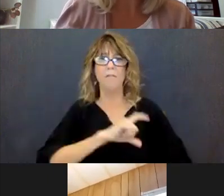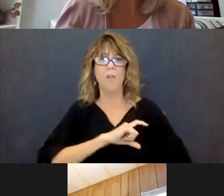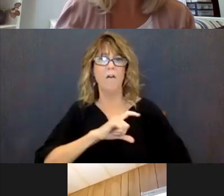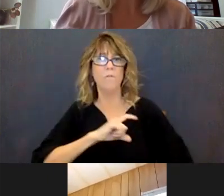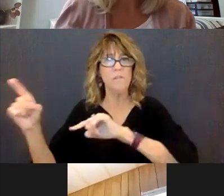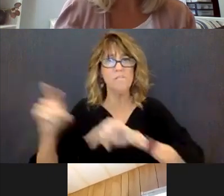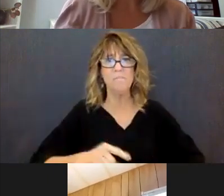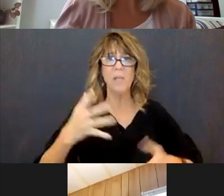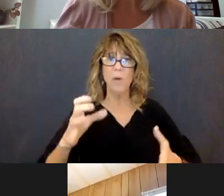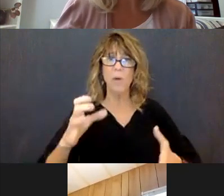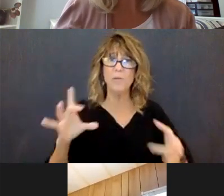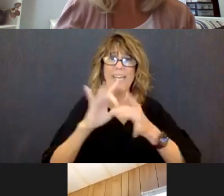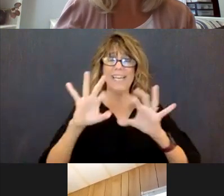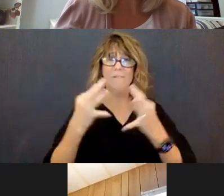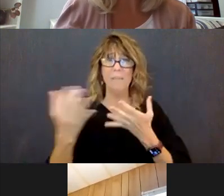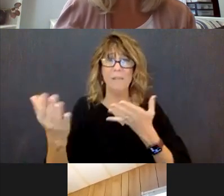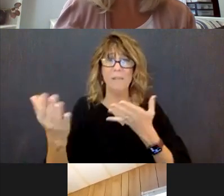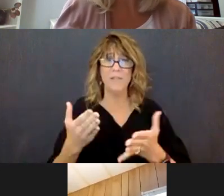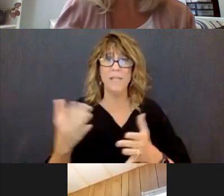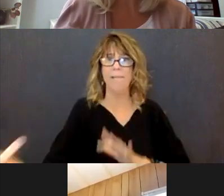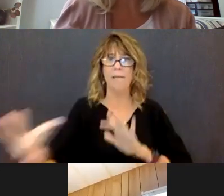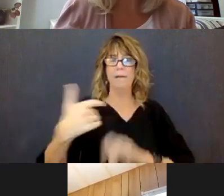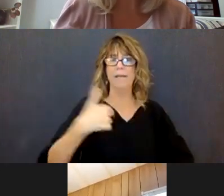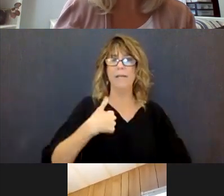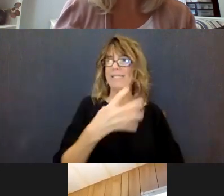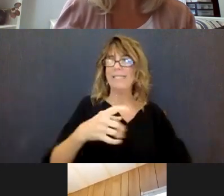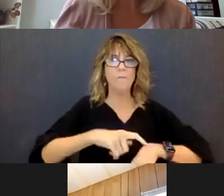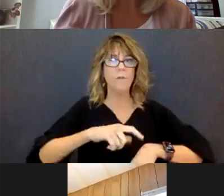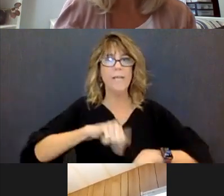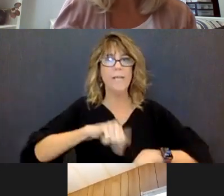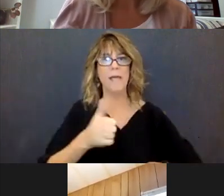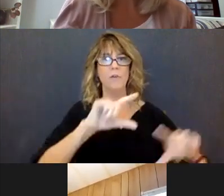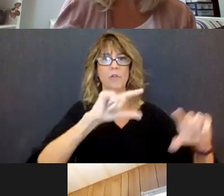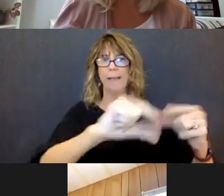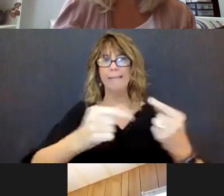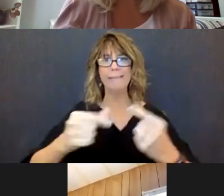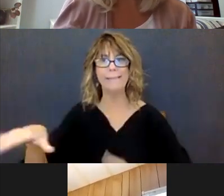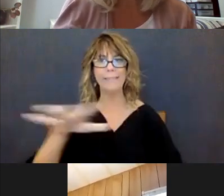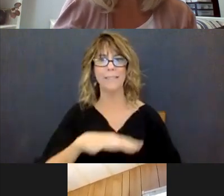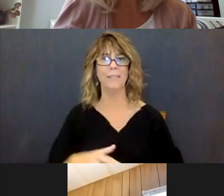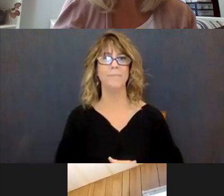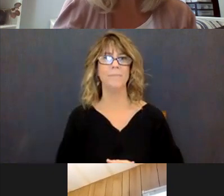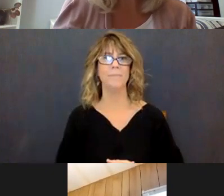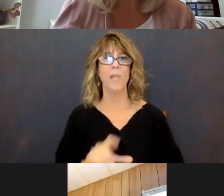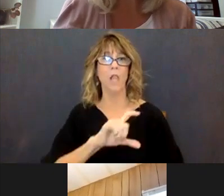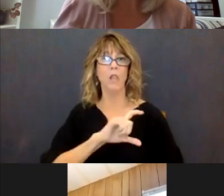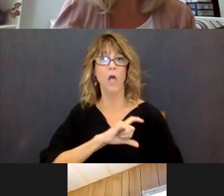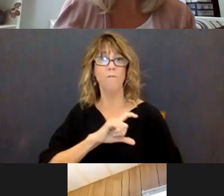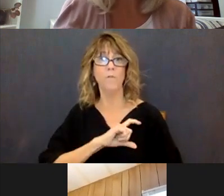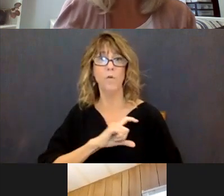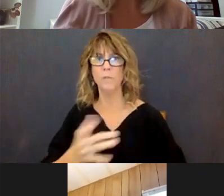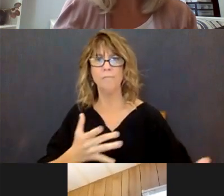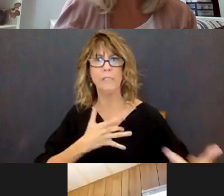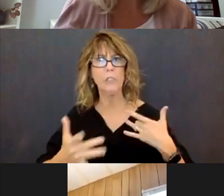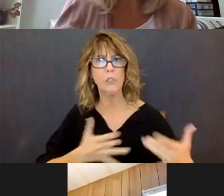to service. They reached out to me several times and other entities. The law enforcement was very deeply concerned